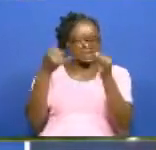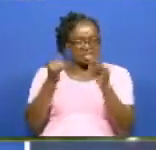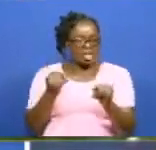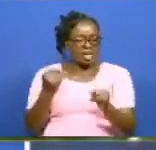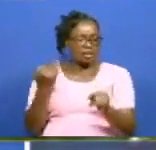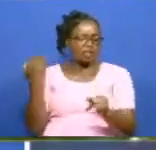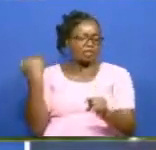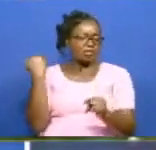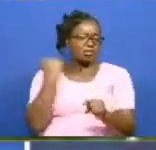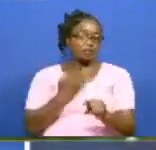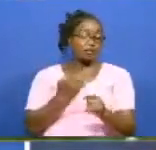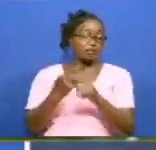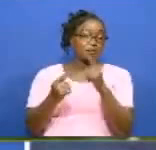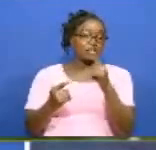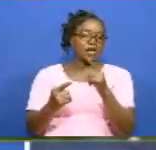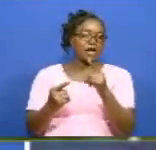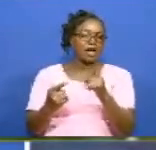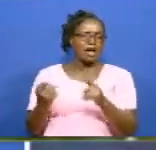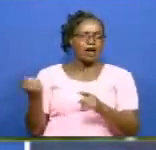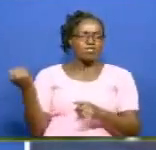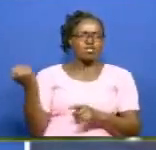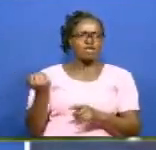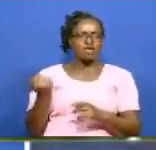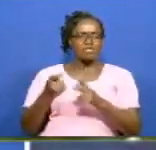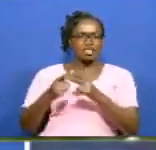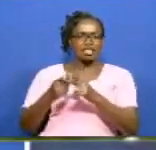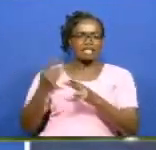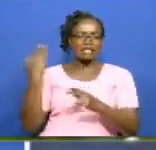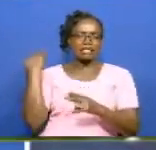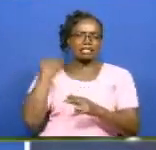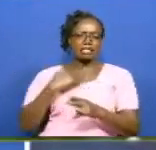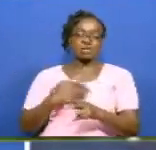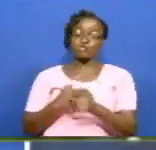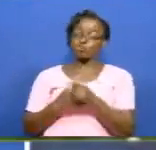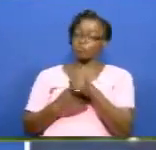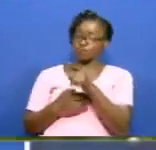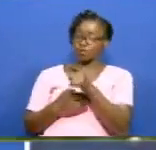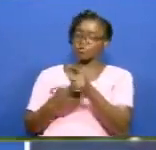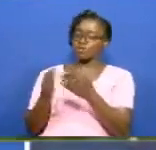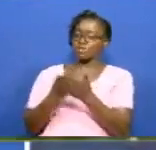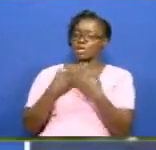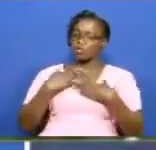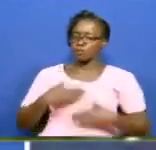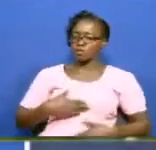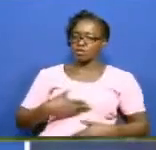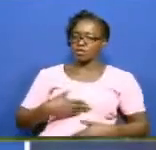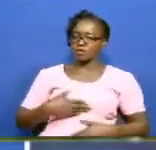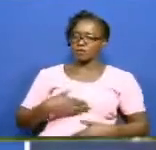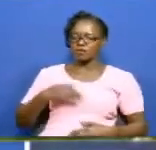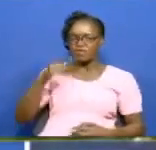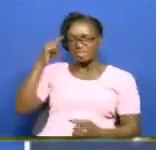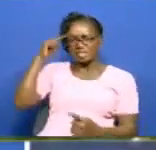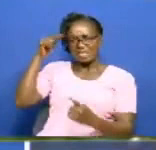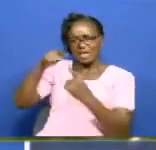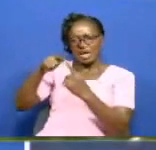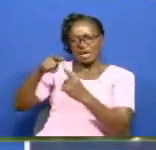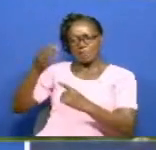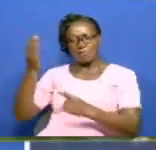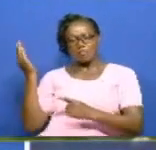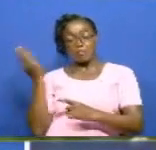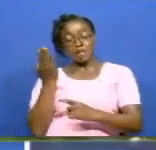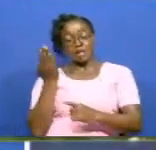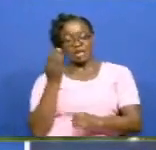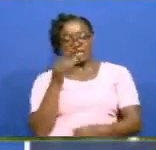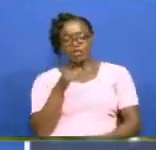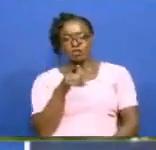For somebody to hold a knife and start cutting your neck, for somebody to aim a panga at you to an